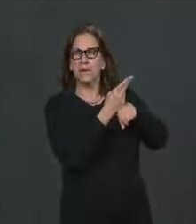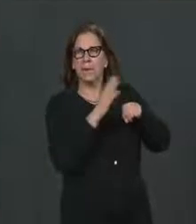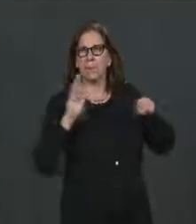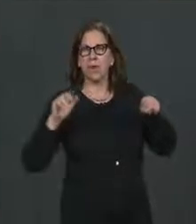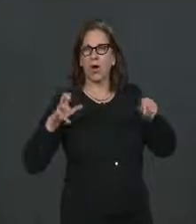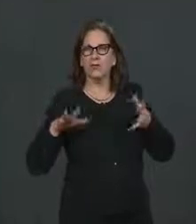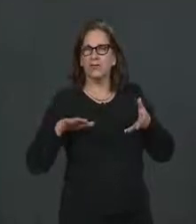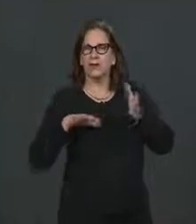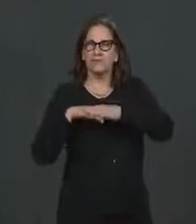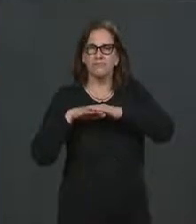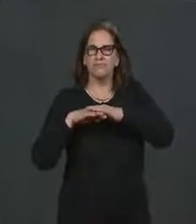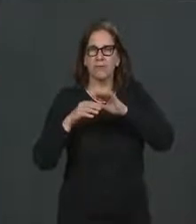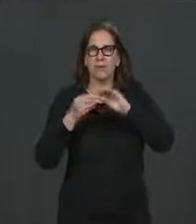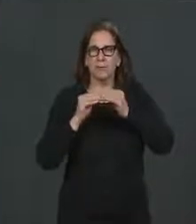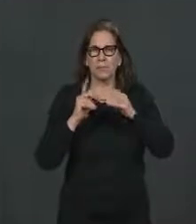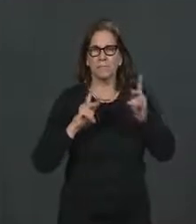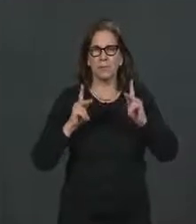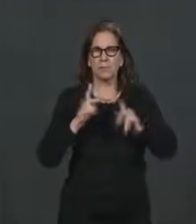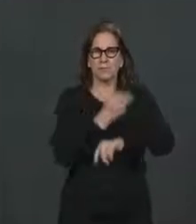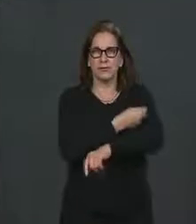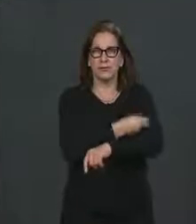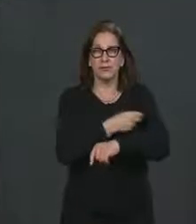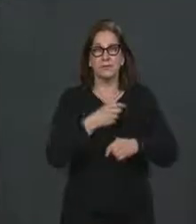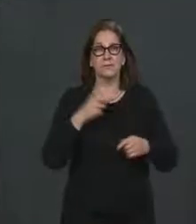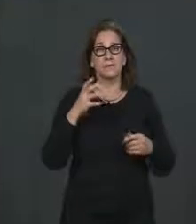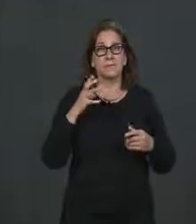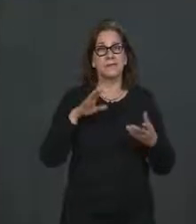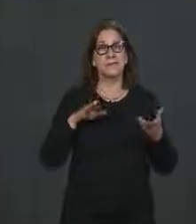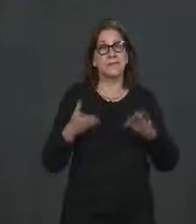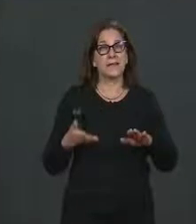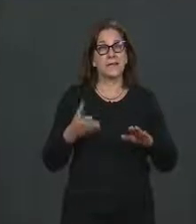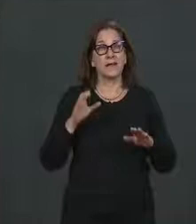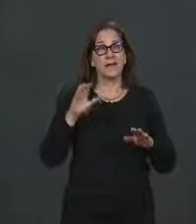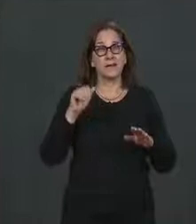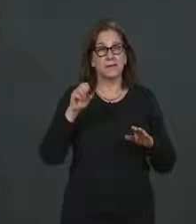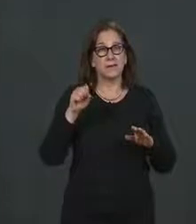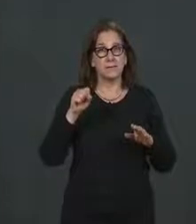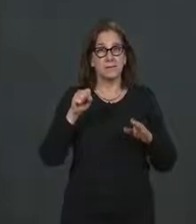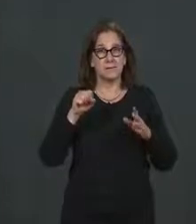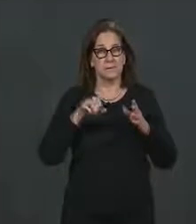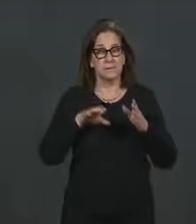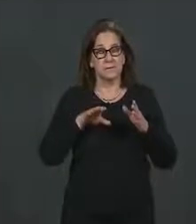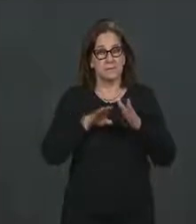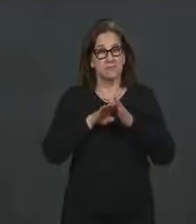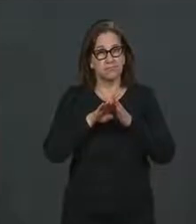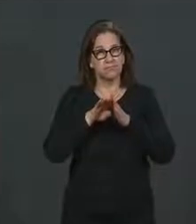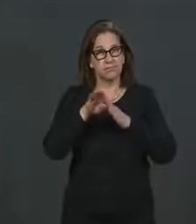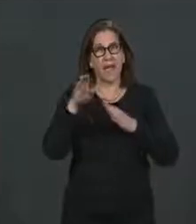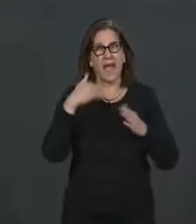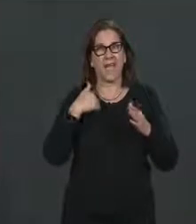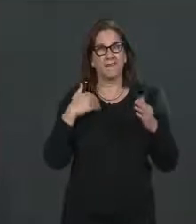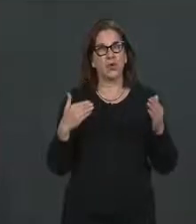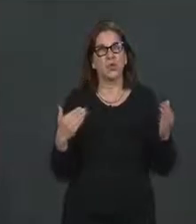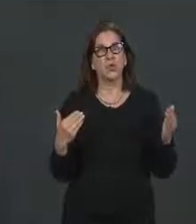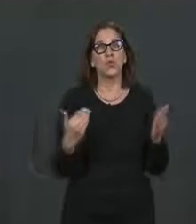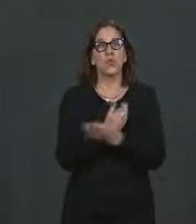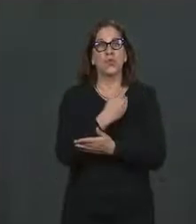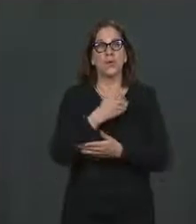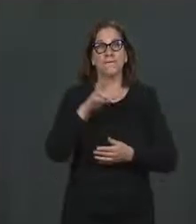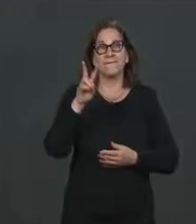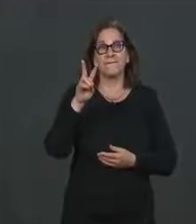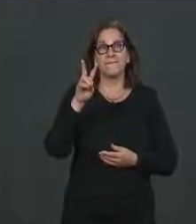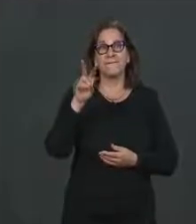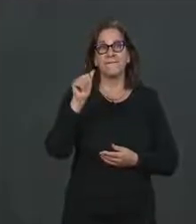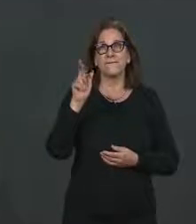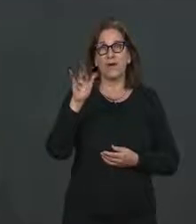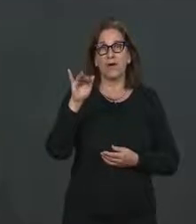new variants are spreading, and sadly, some of the reckless behavior we've seen on television over the past few weeks means that